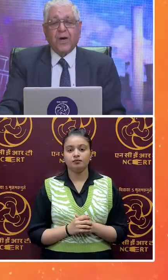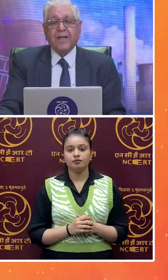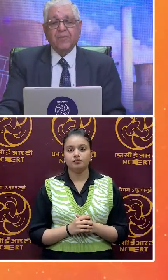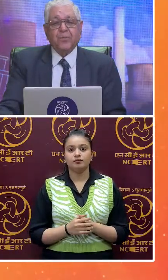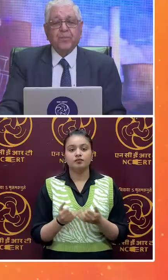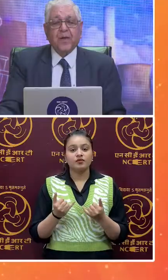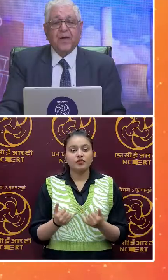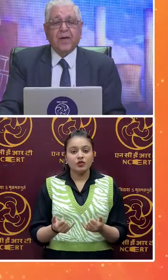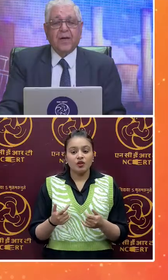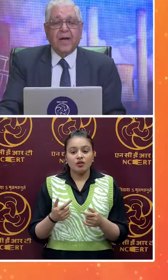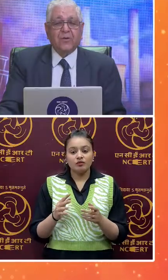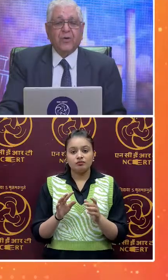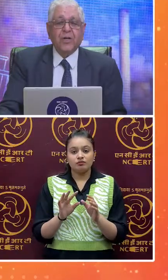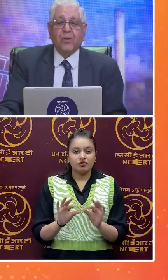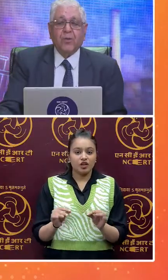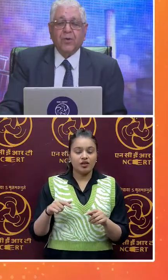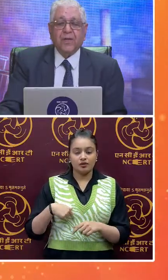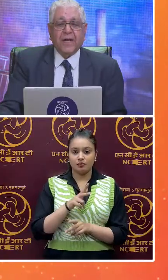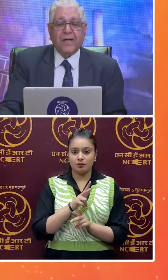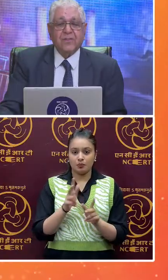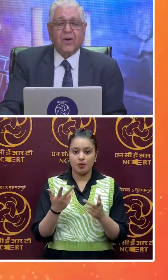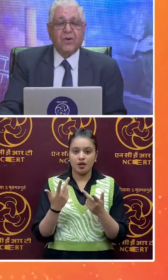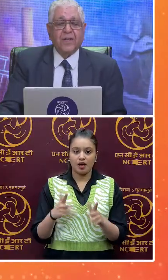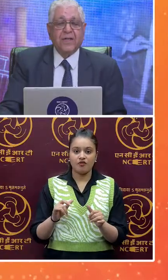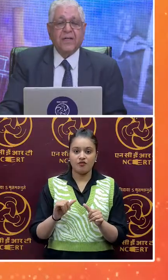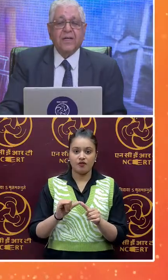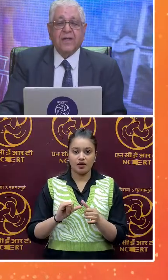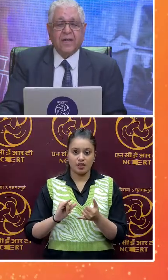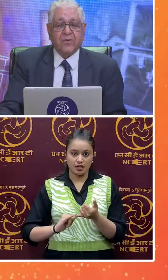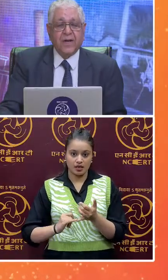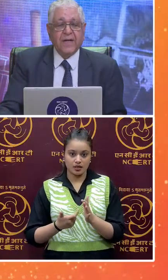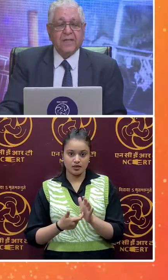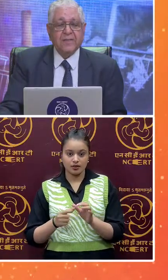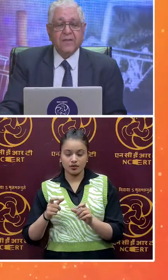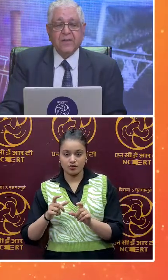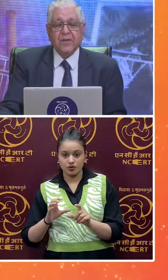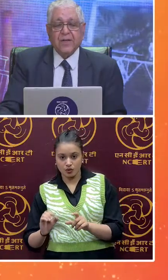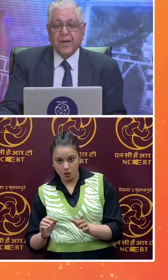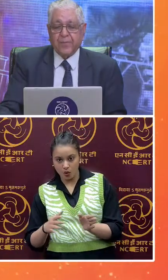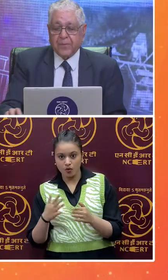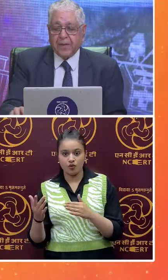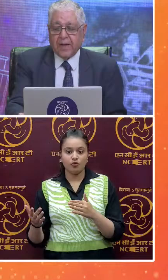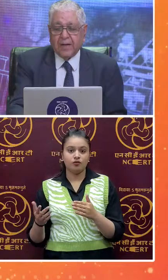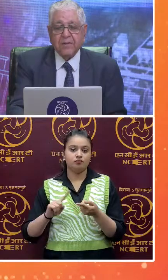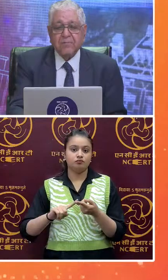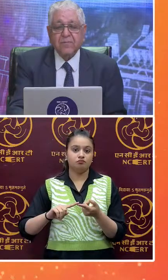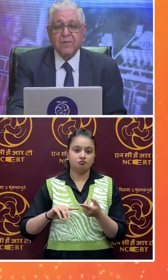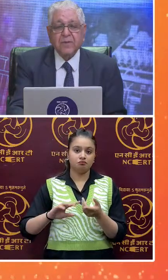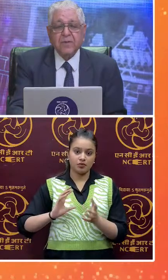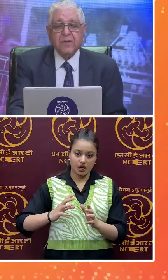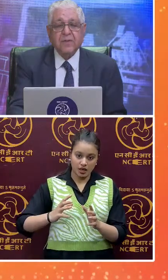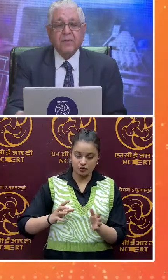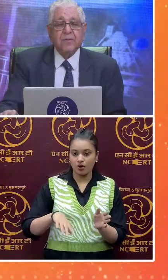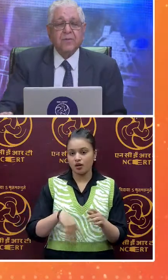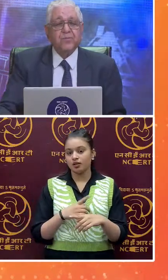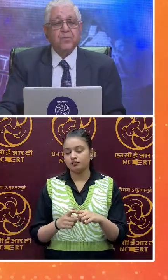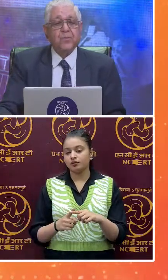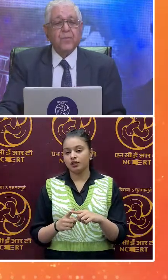So, fine. I told you about A.S. Rao and the electronics, okay, and